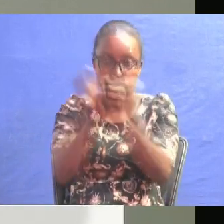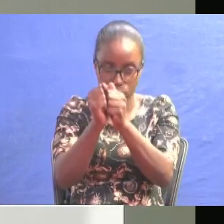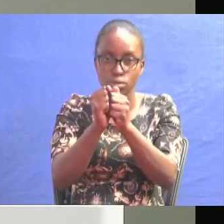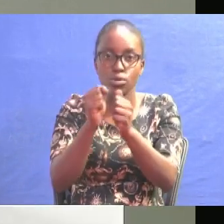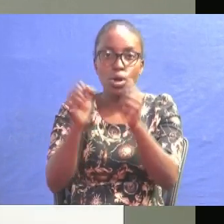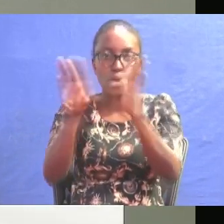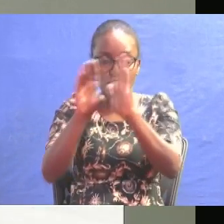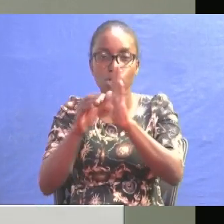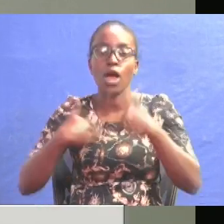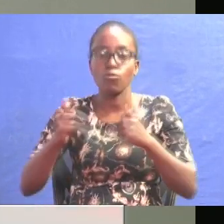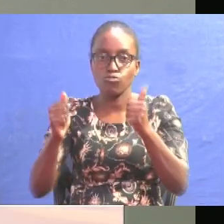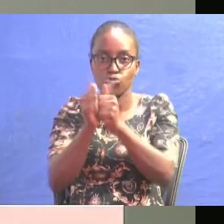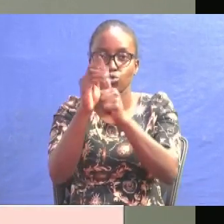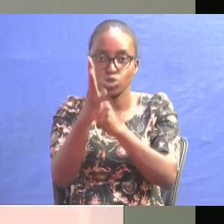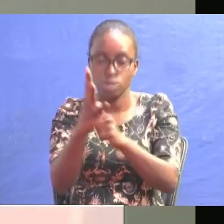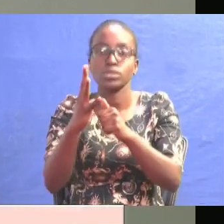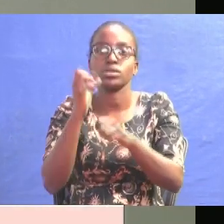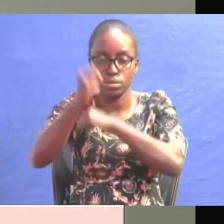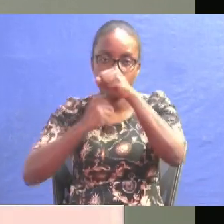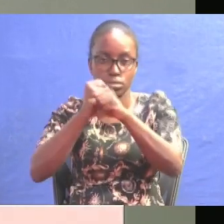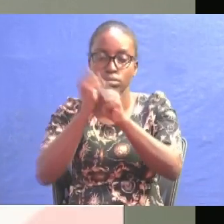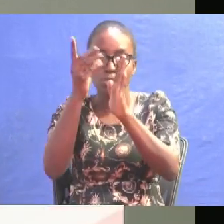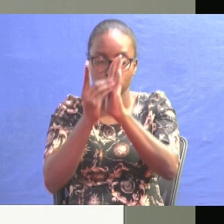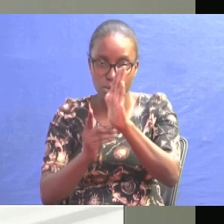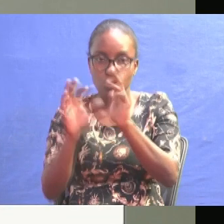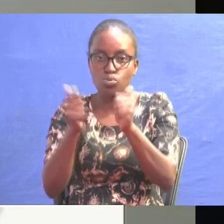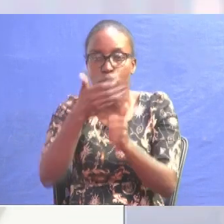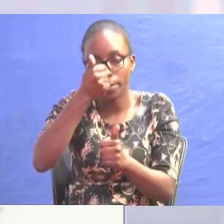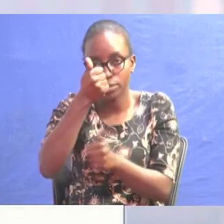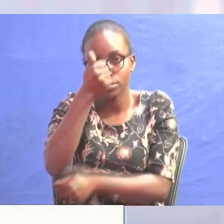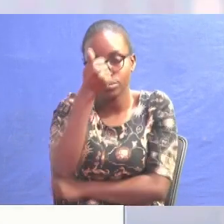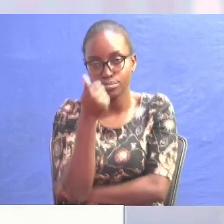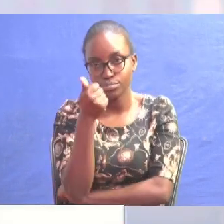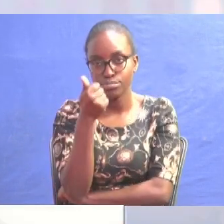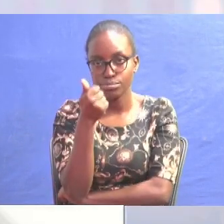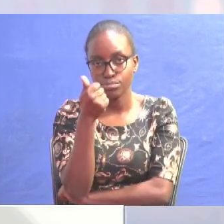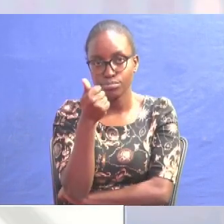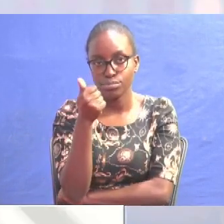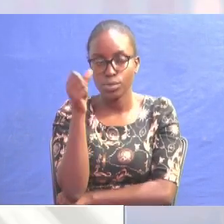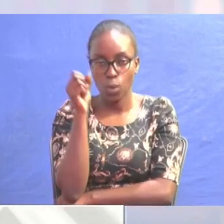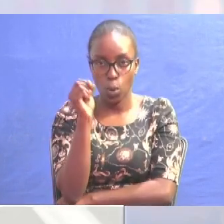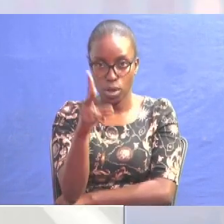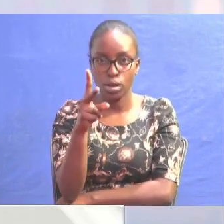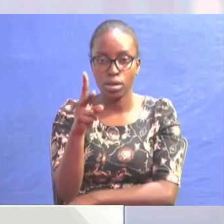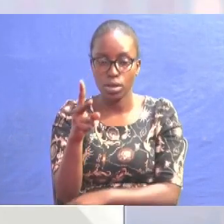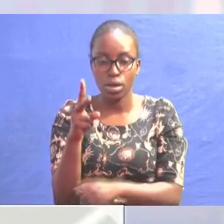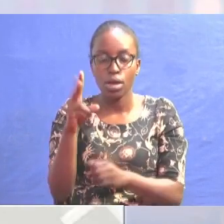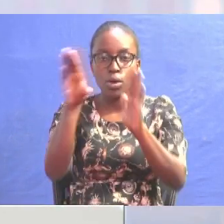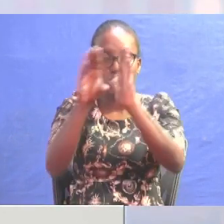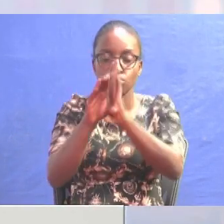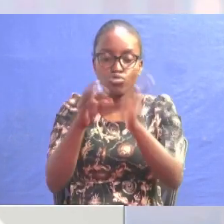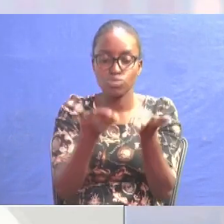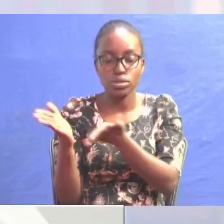years down the line right now? It is the best. All right. This Constitution, the